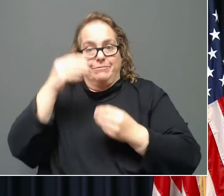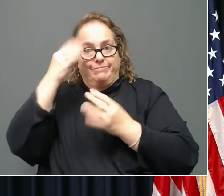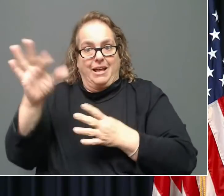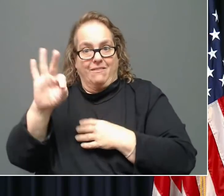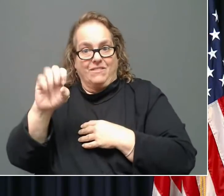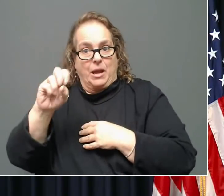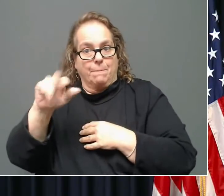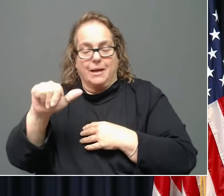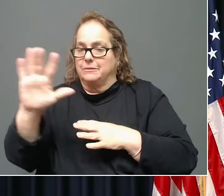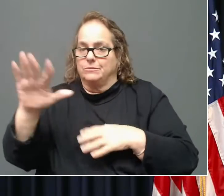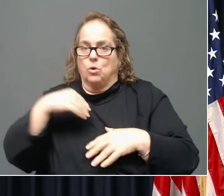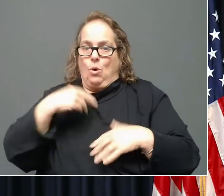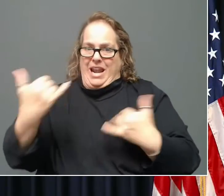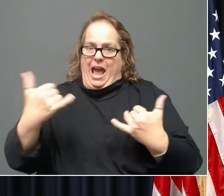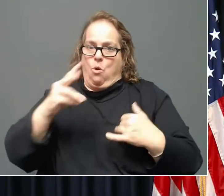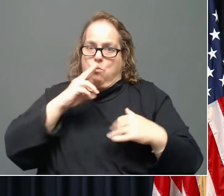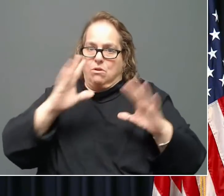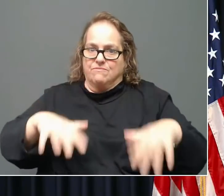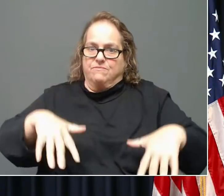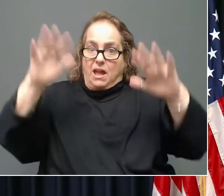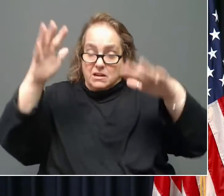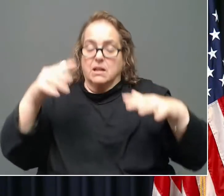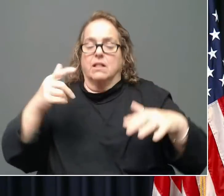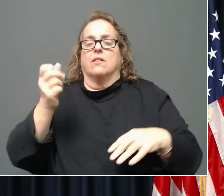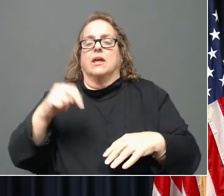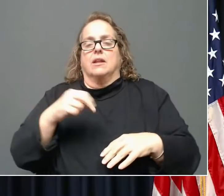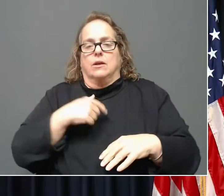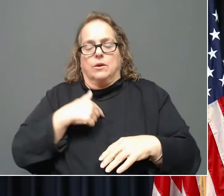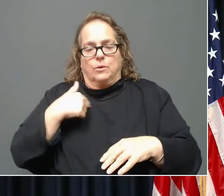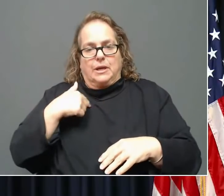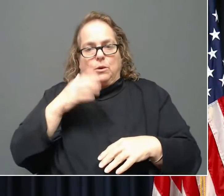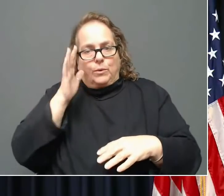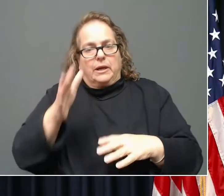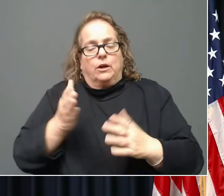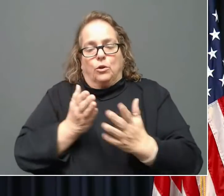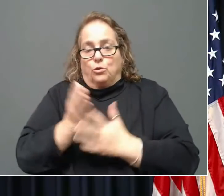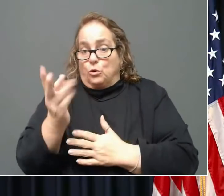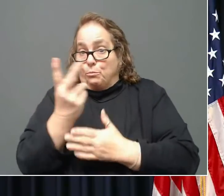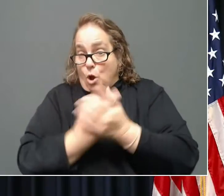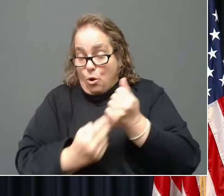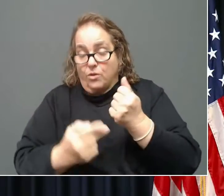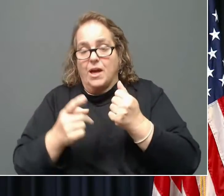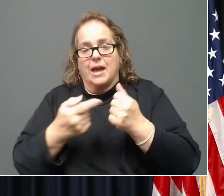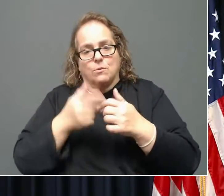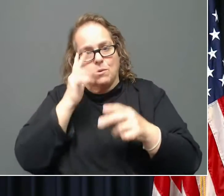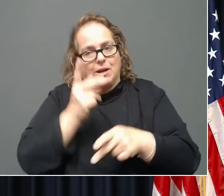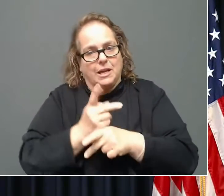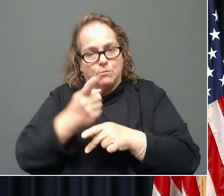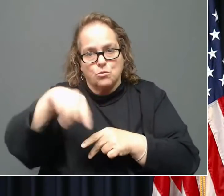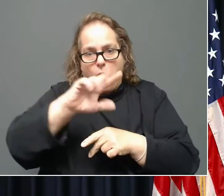But we'll get through that and we'll keep you updated. Thank you, Governor.